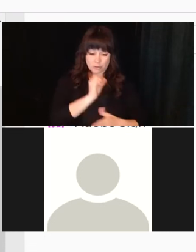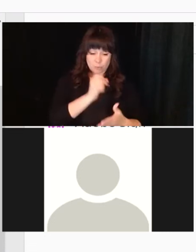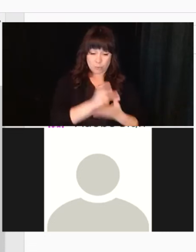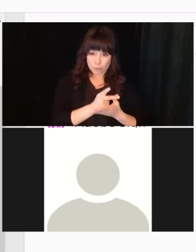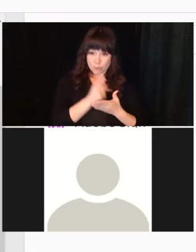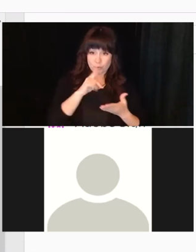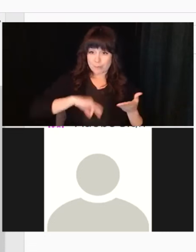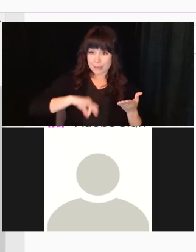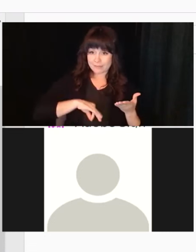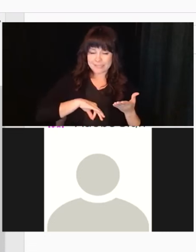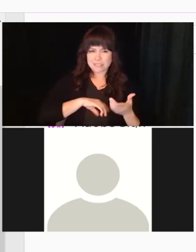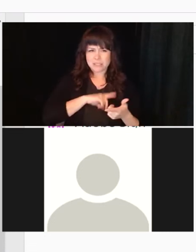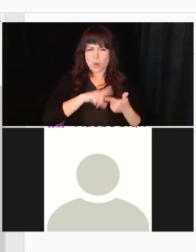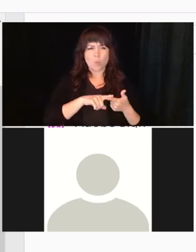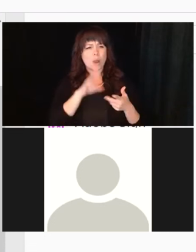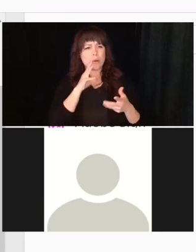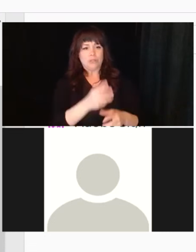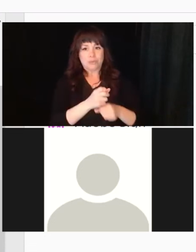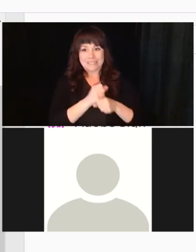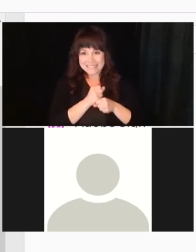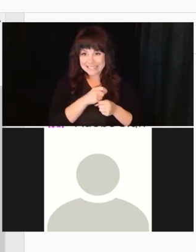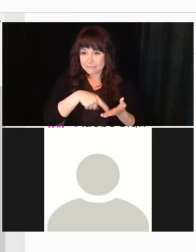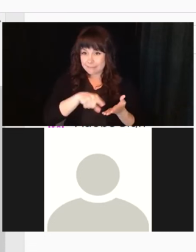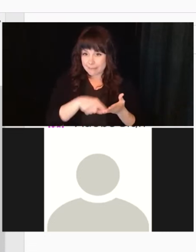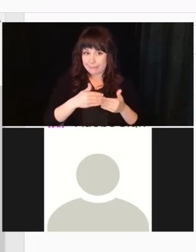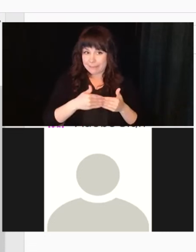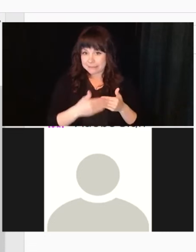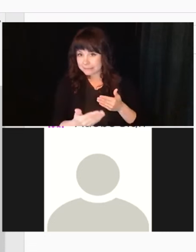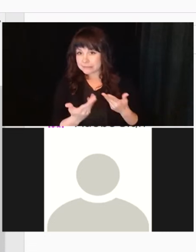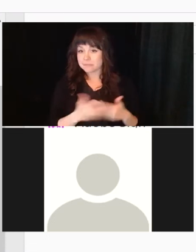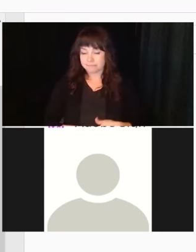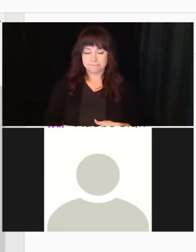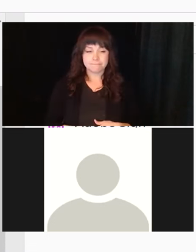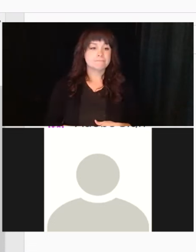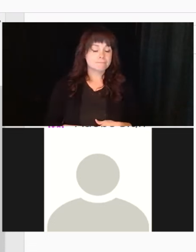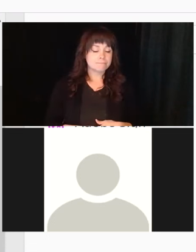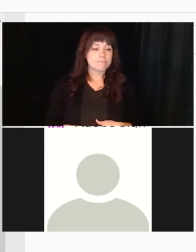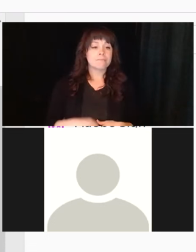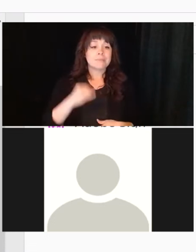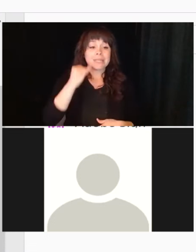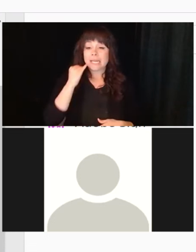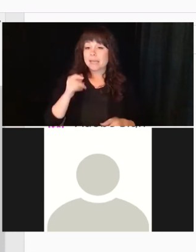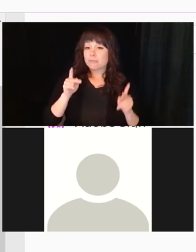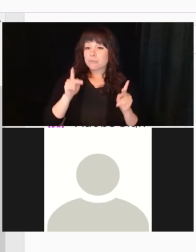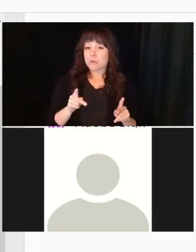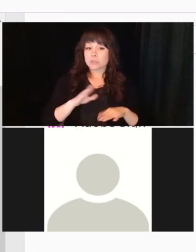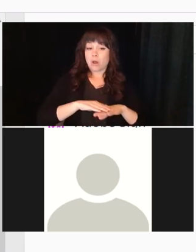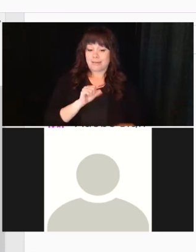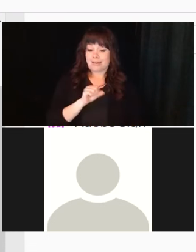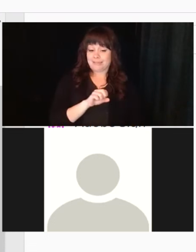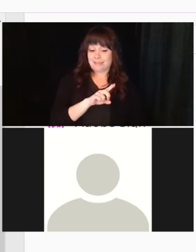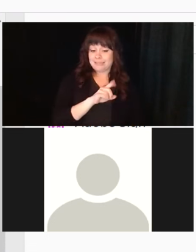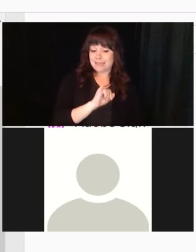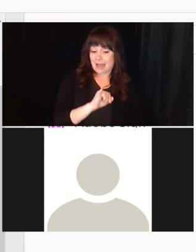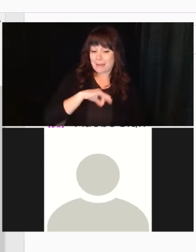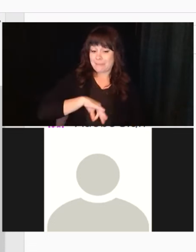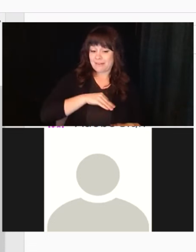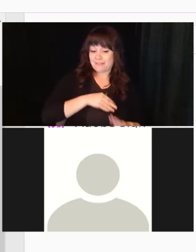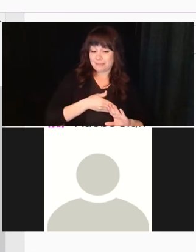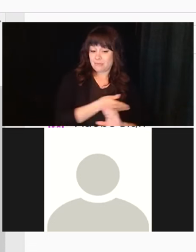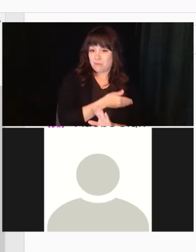receiving those payments. So if an individual was on SSDI benefits prior to